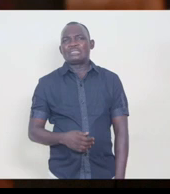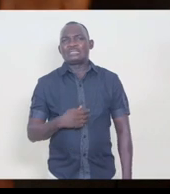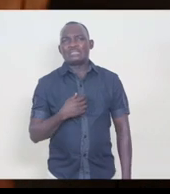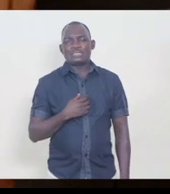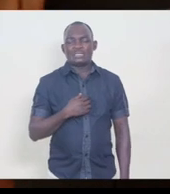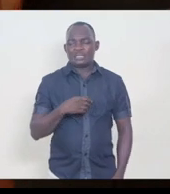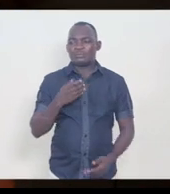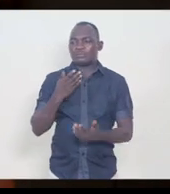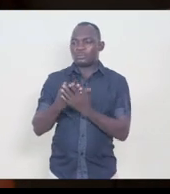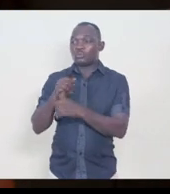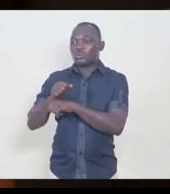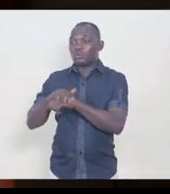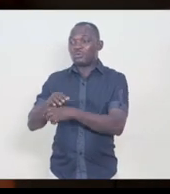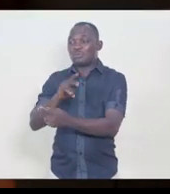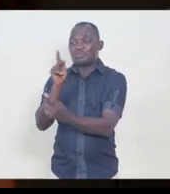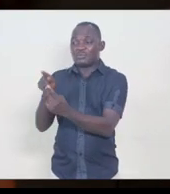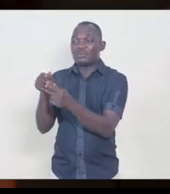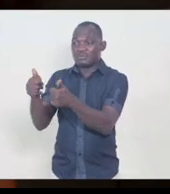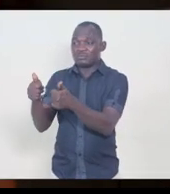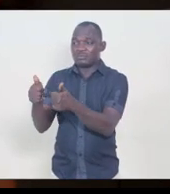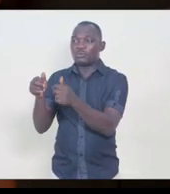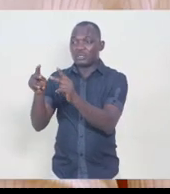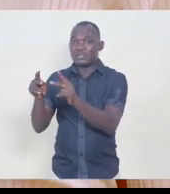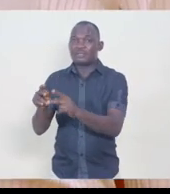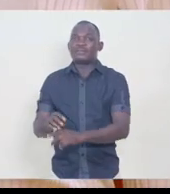Don't screw it up. We don't know how to lose.